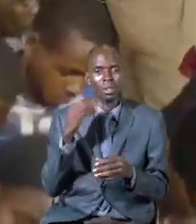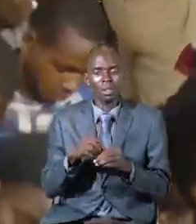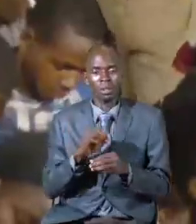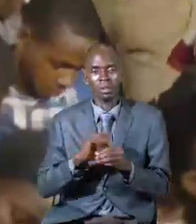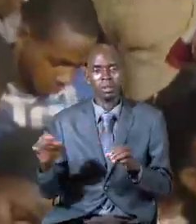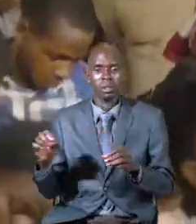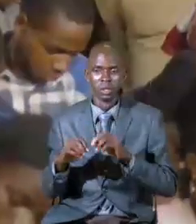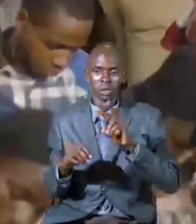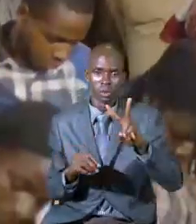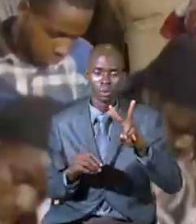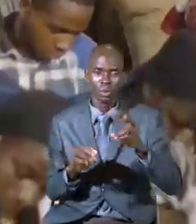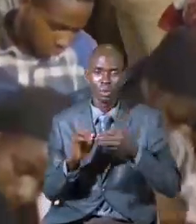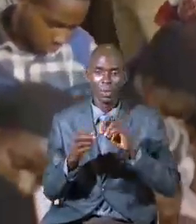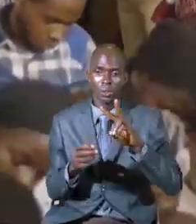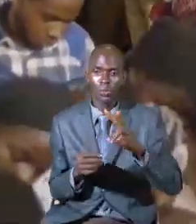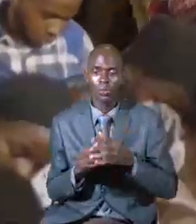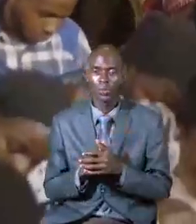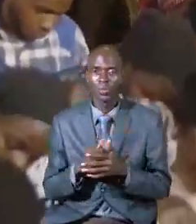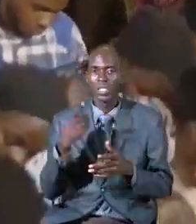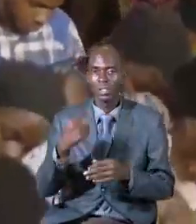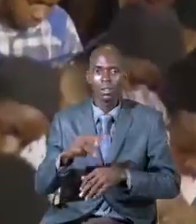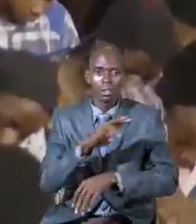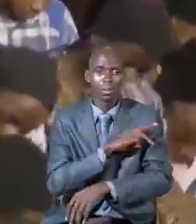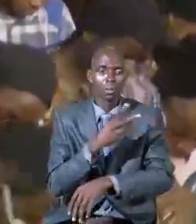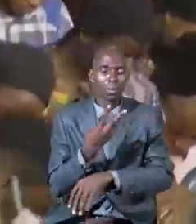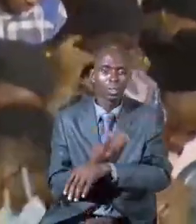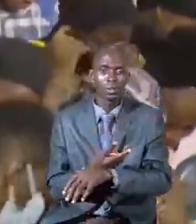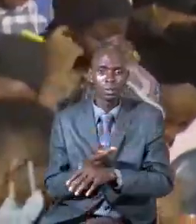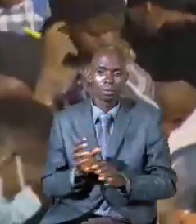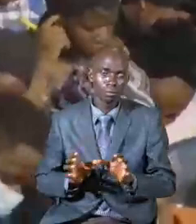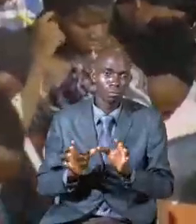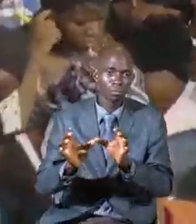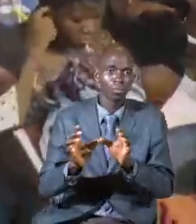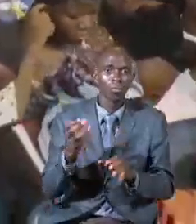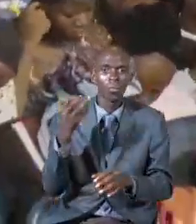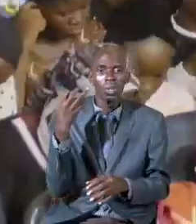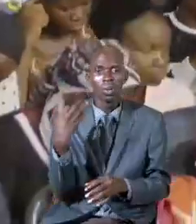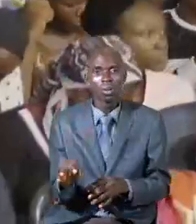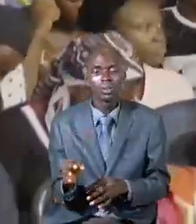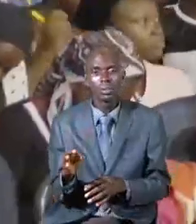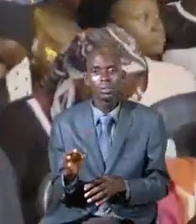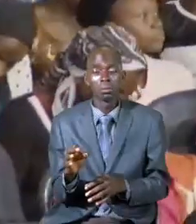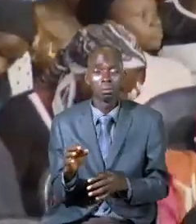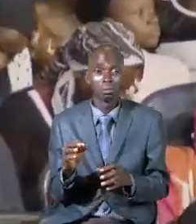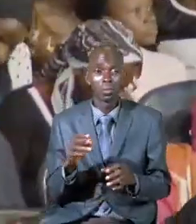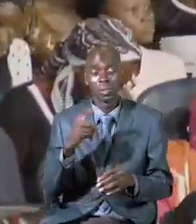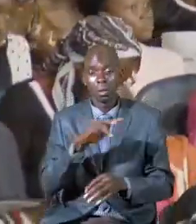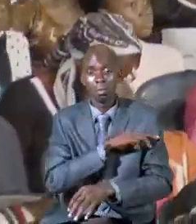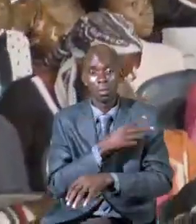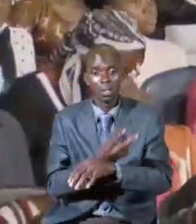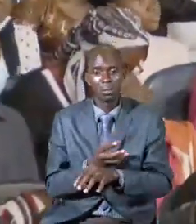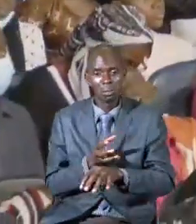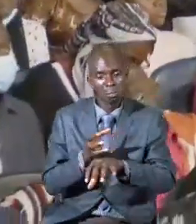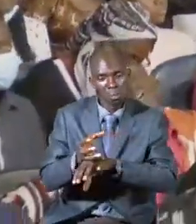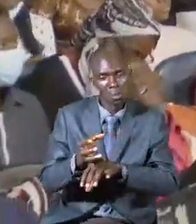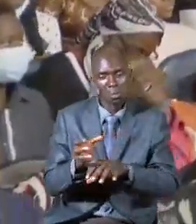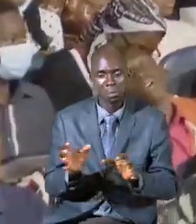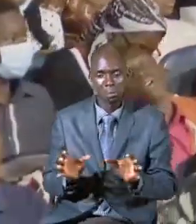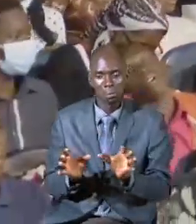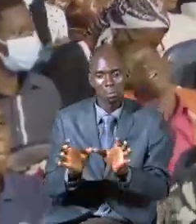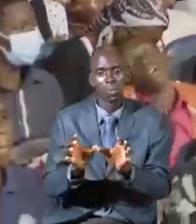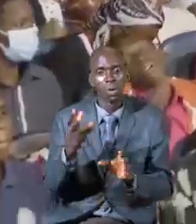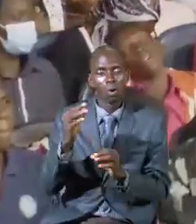mighty force of thoughtful meditation. Please, if you're running through life